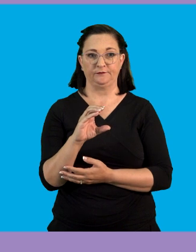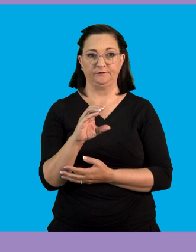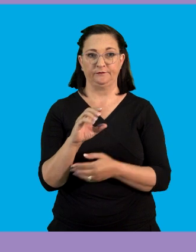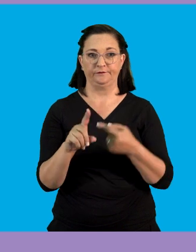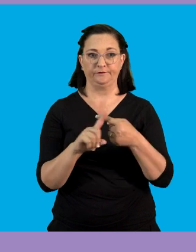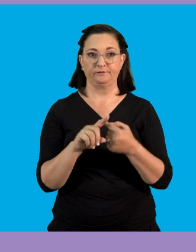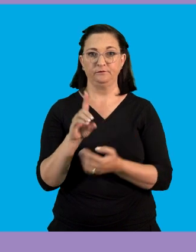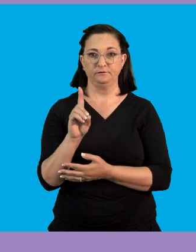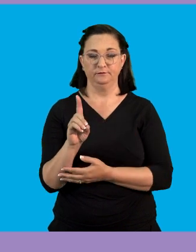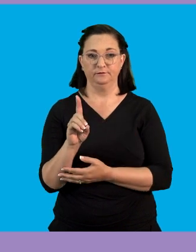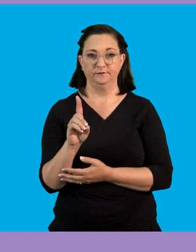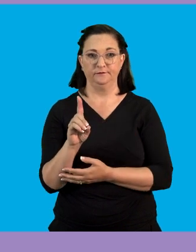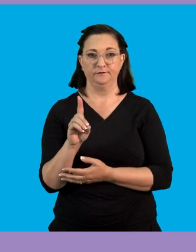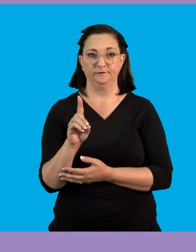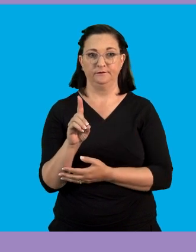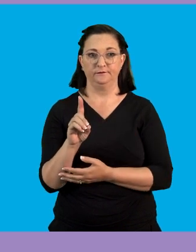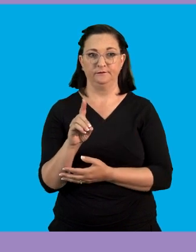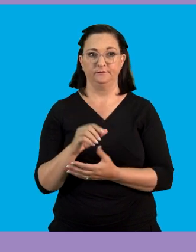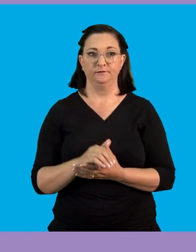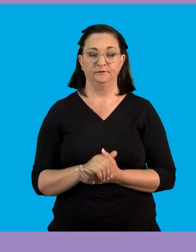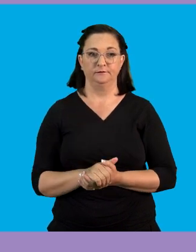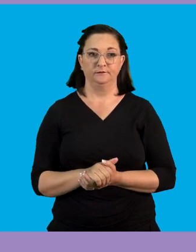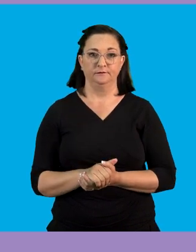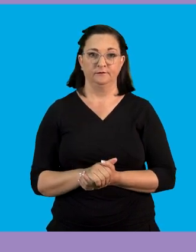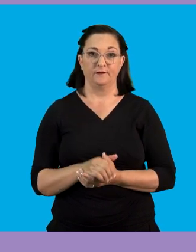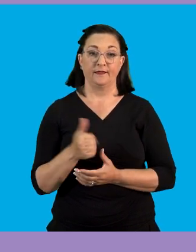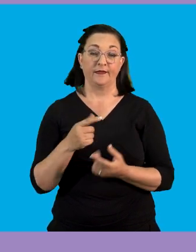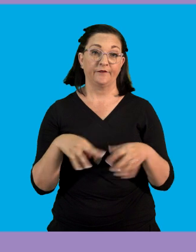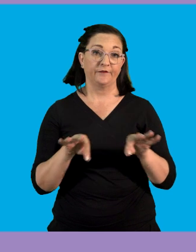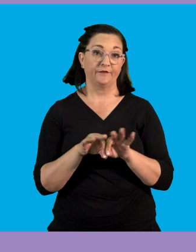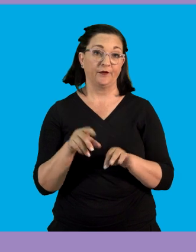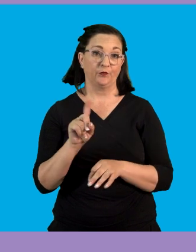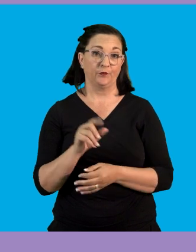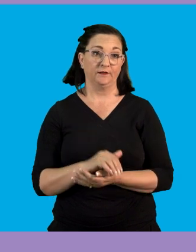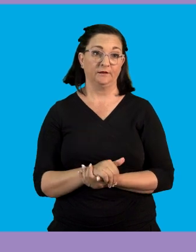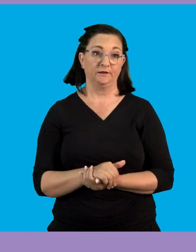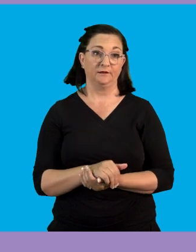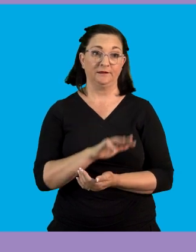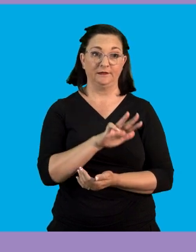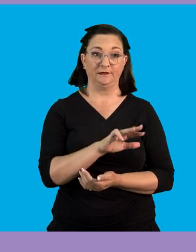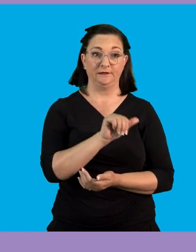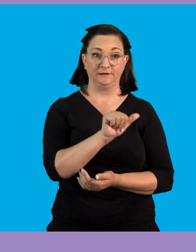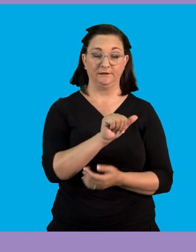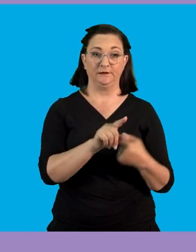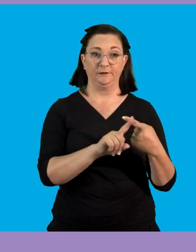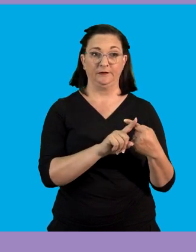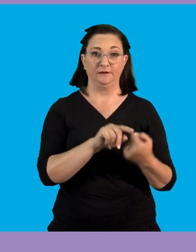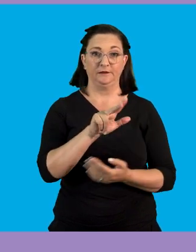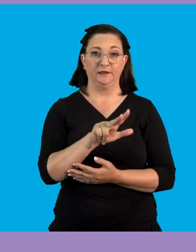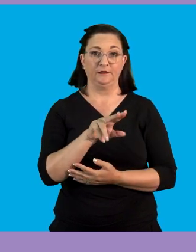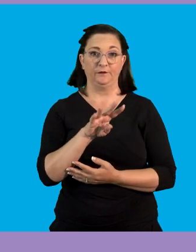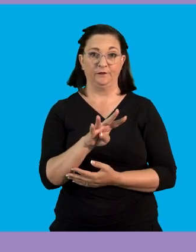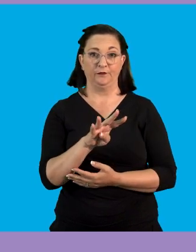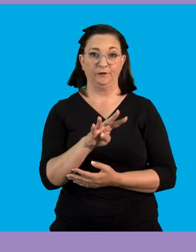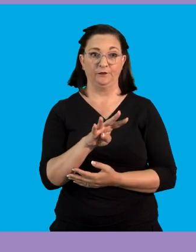plus angle C plus angle D, the values would be 96